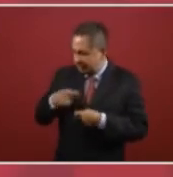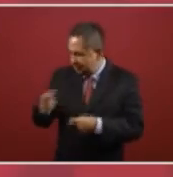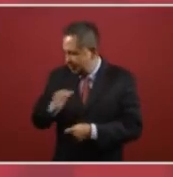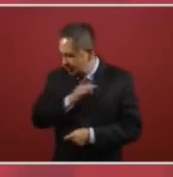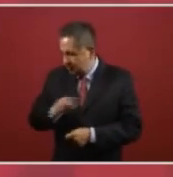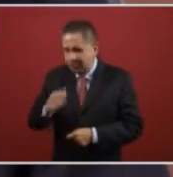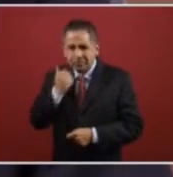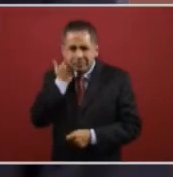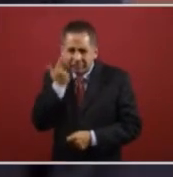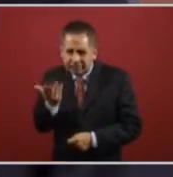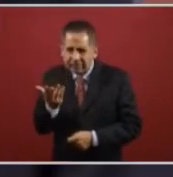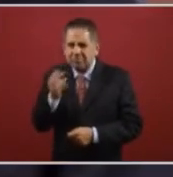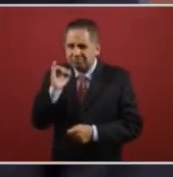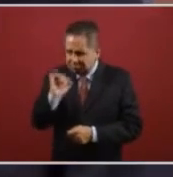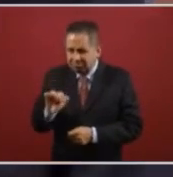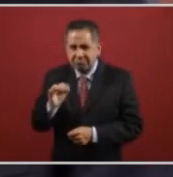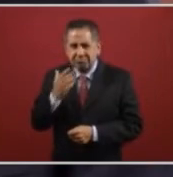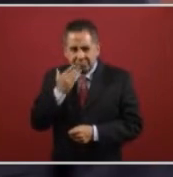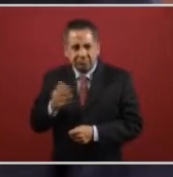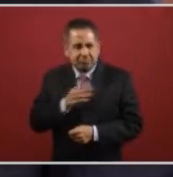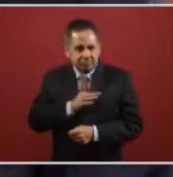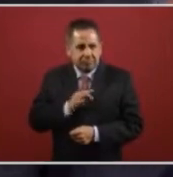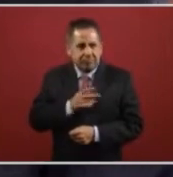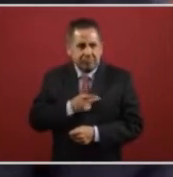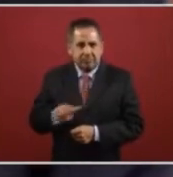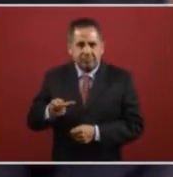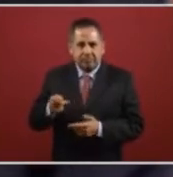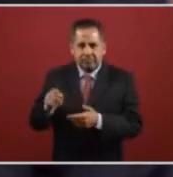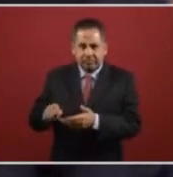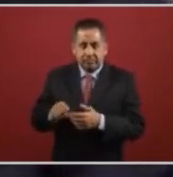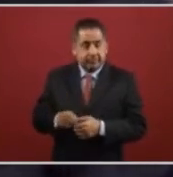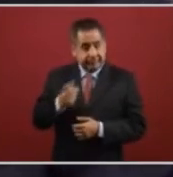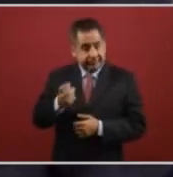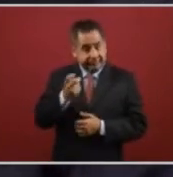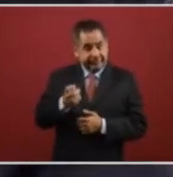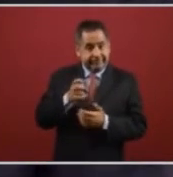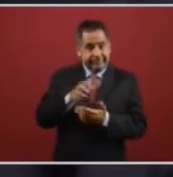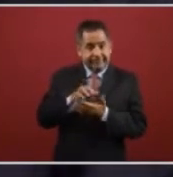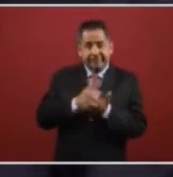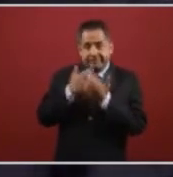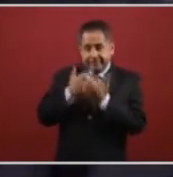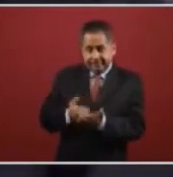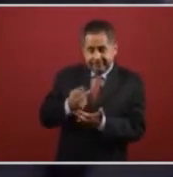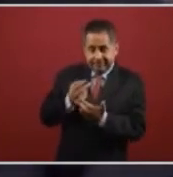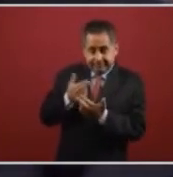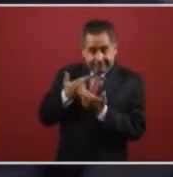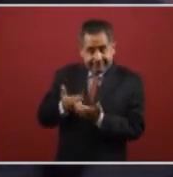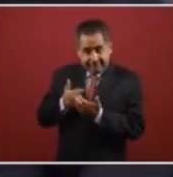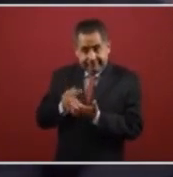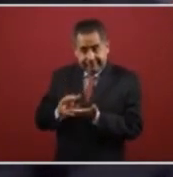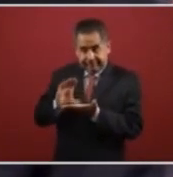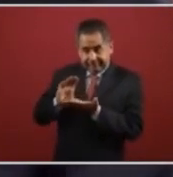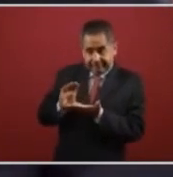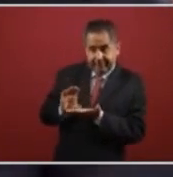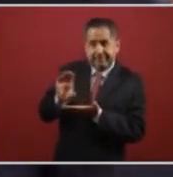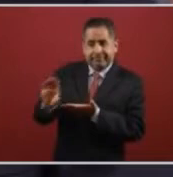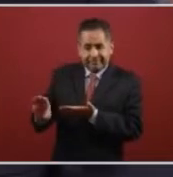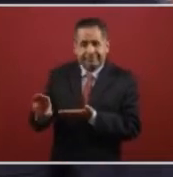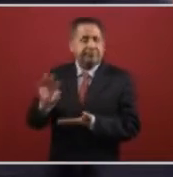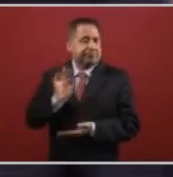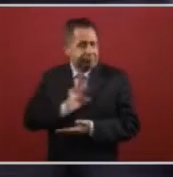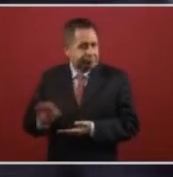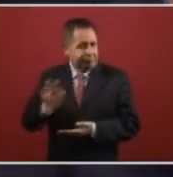to students that are impoverished. That austerity, that is what is permitting